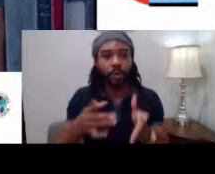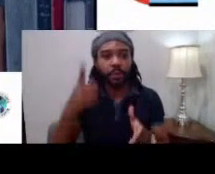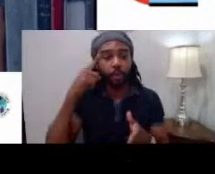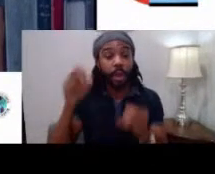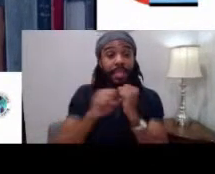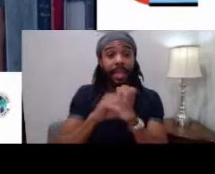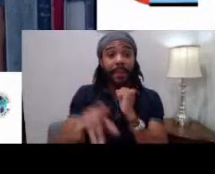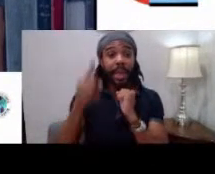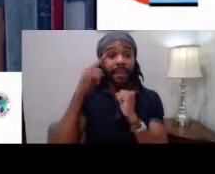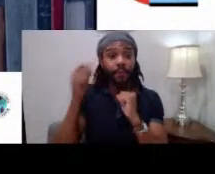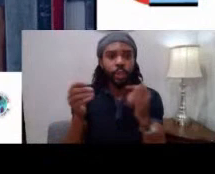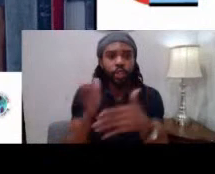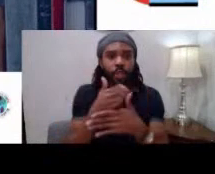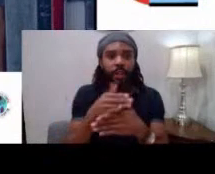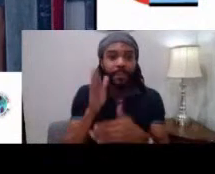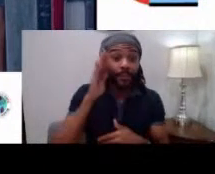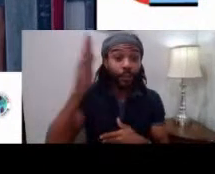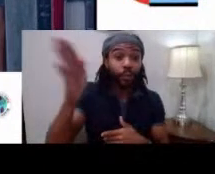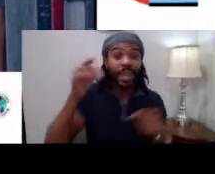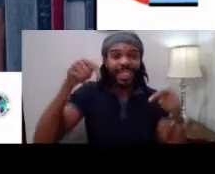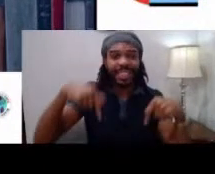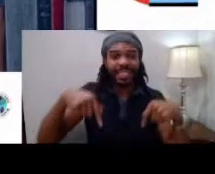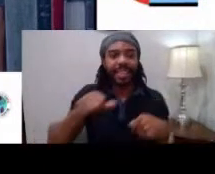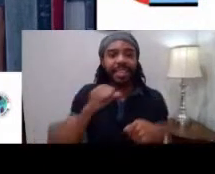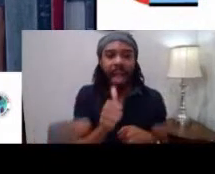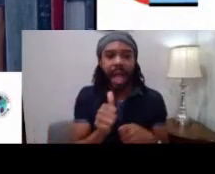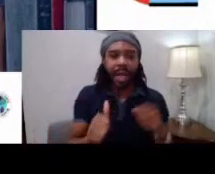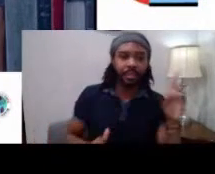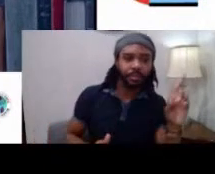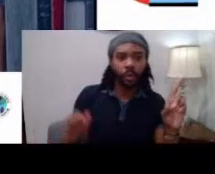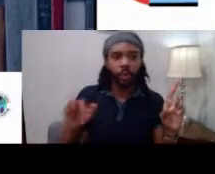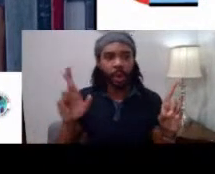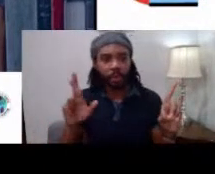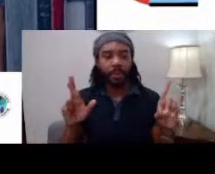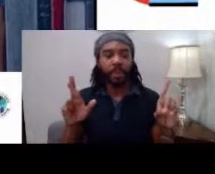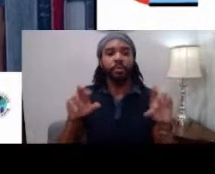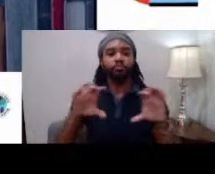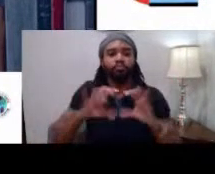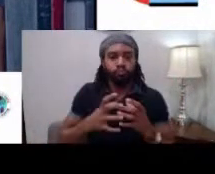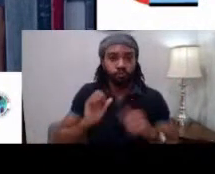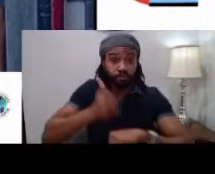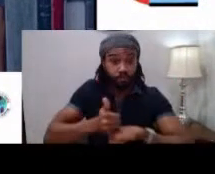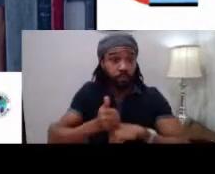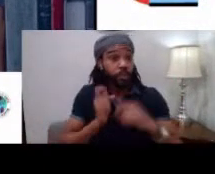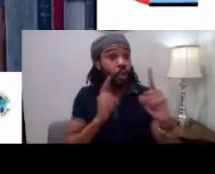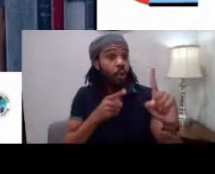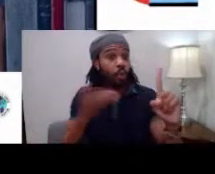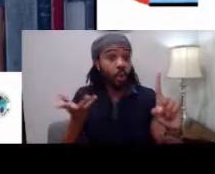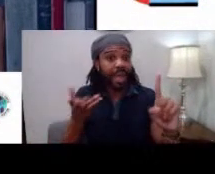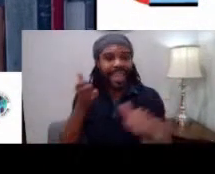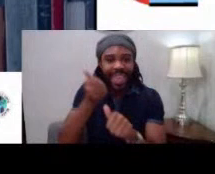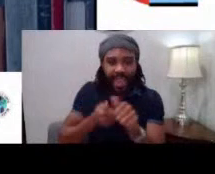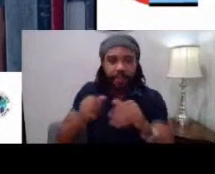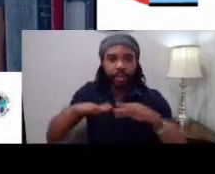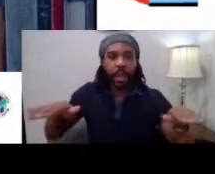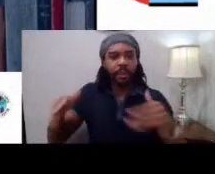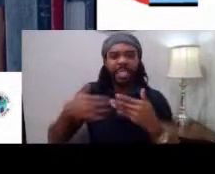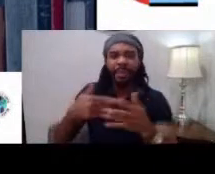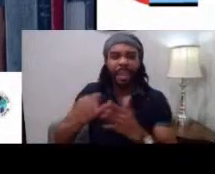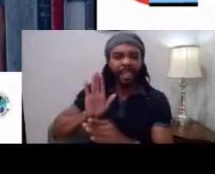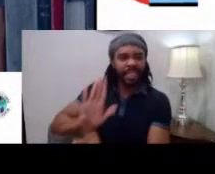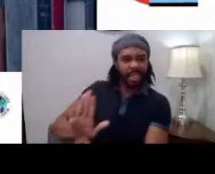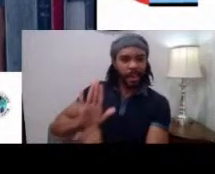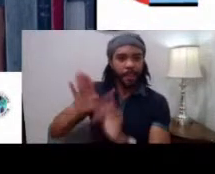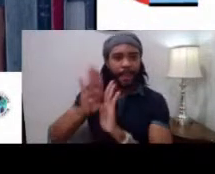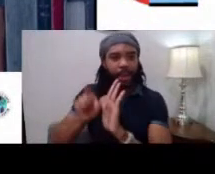Future. And we're a nonpartisan common ground effort founded on the principle that every child, regardless of their background,